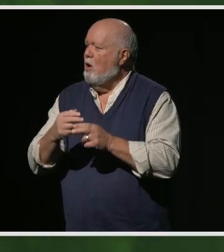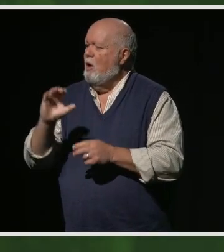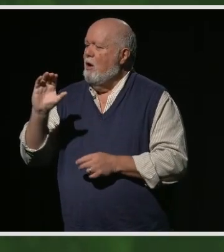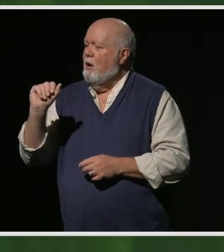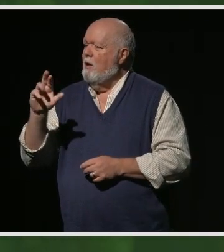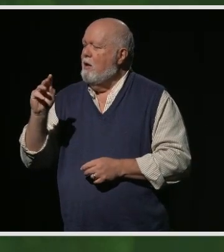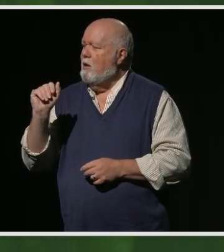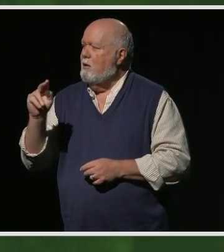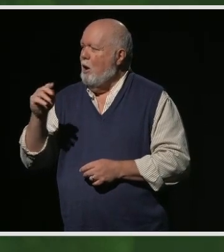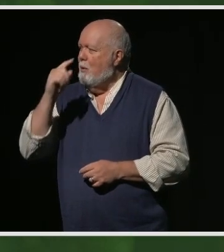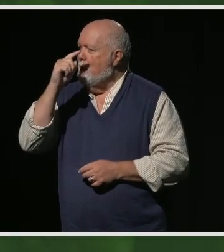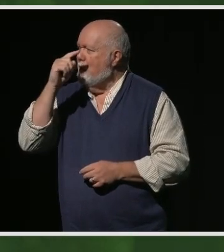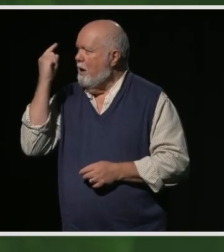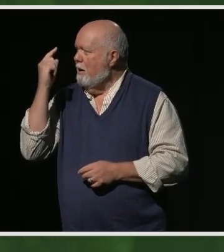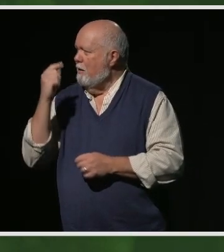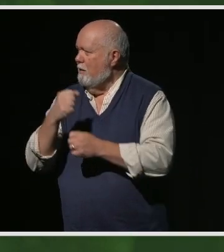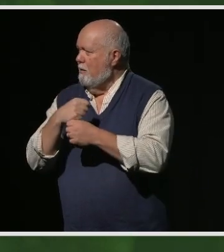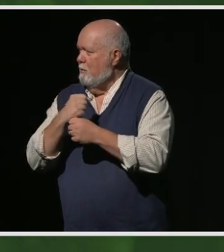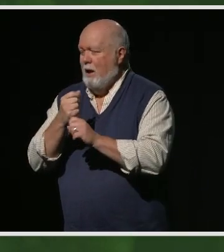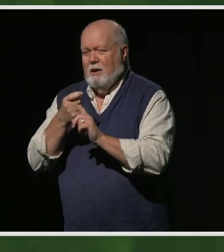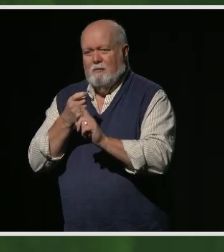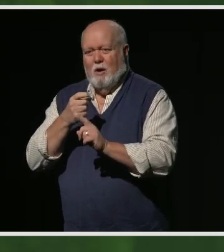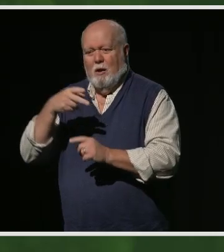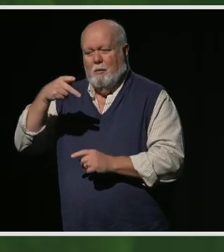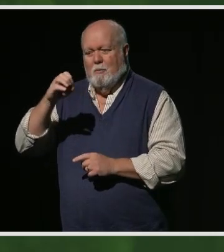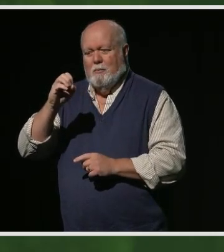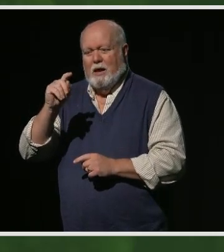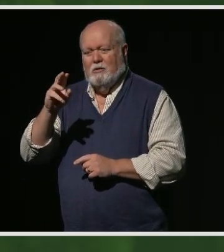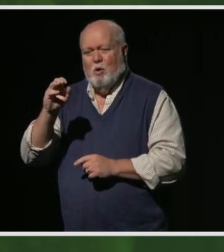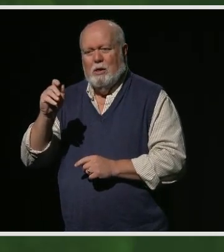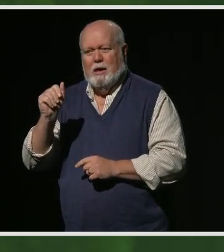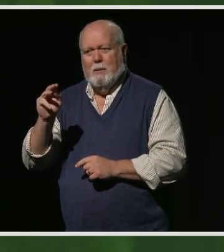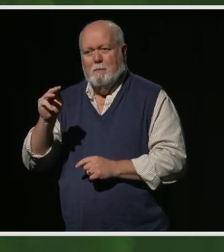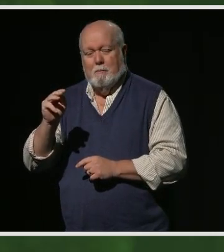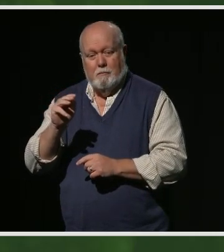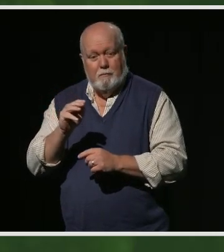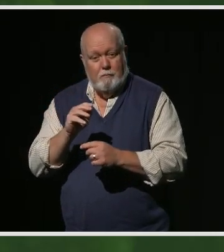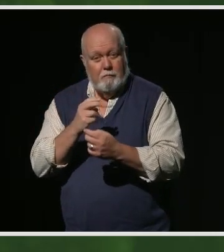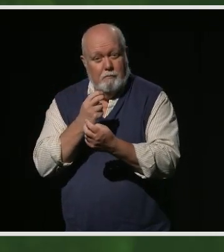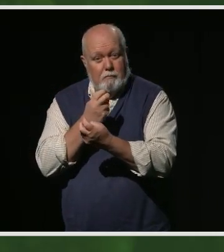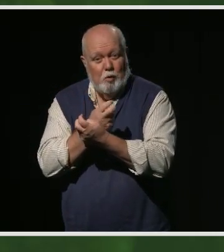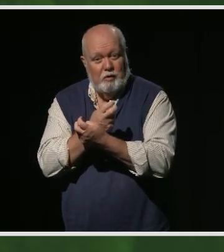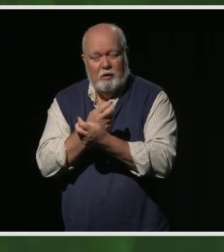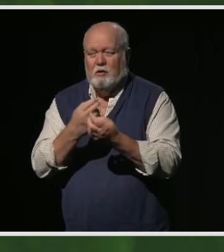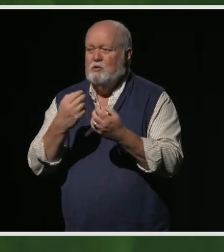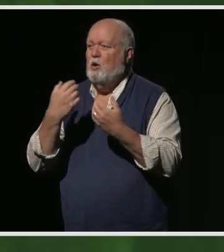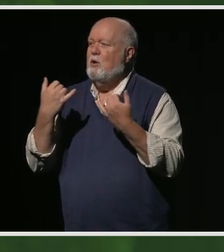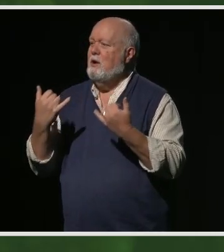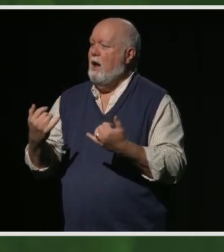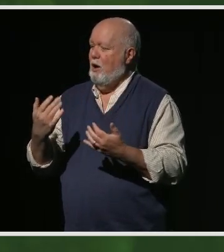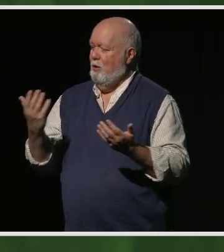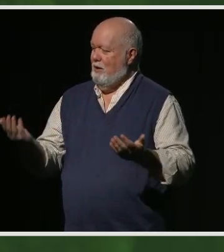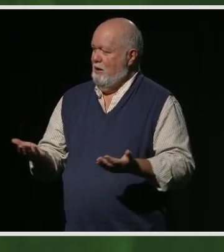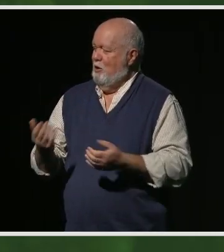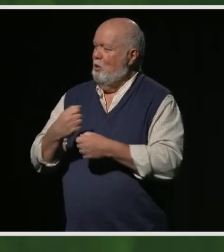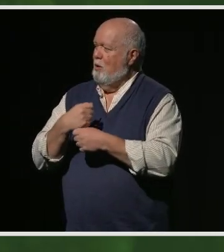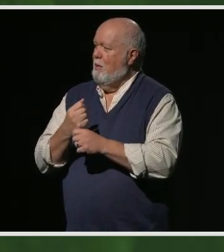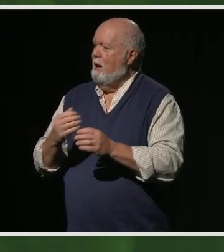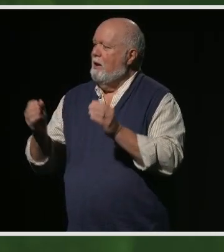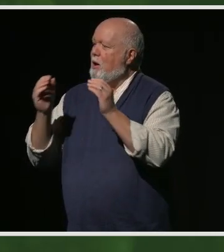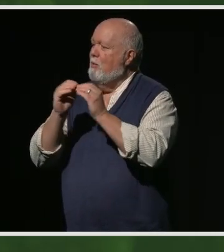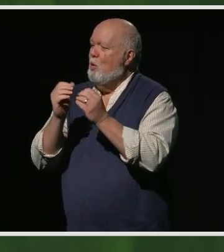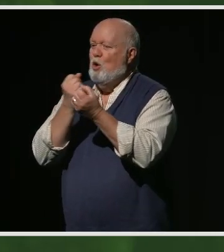from petroleum and known to be toxic. And so at Living Ink, we're making a more sustainable, a safer carbon